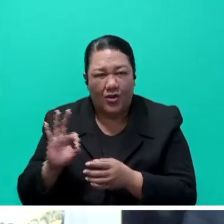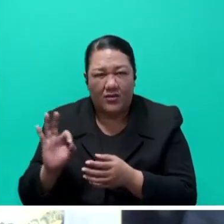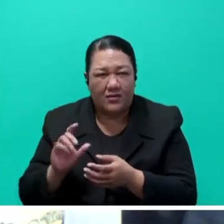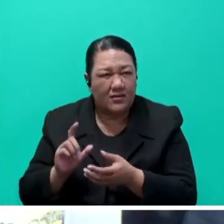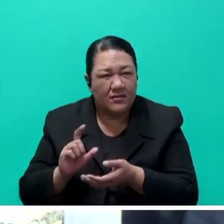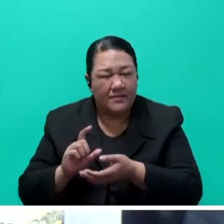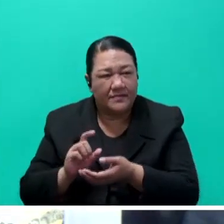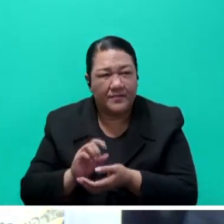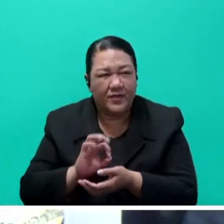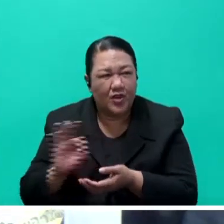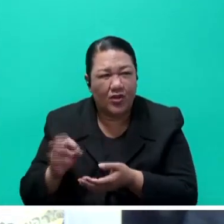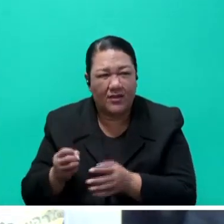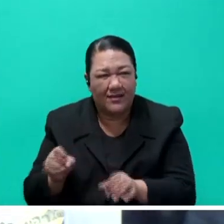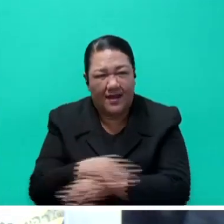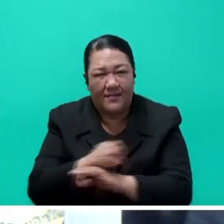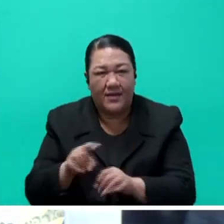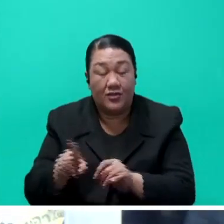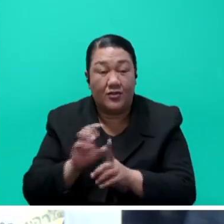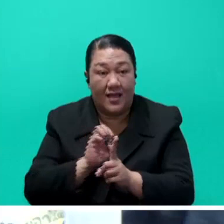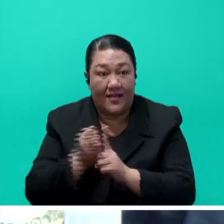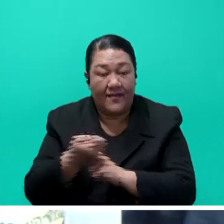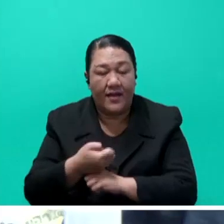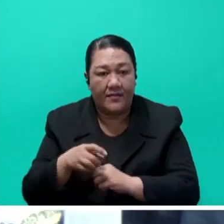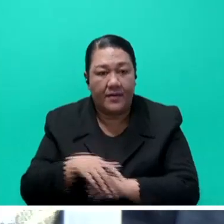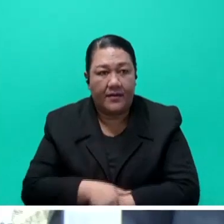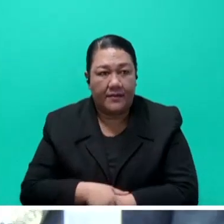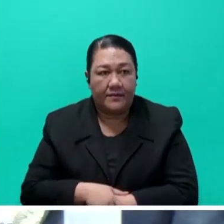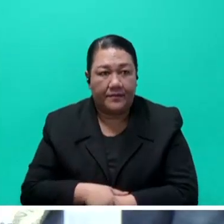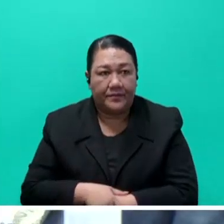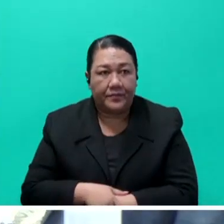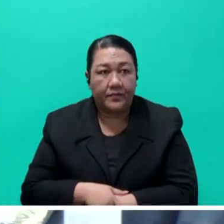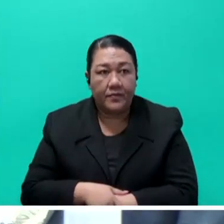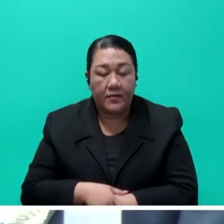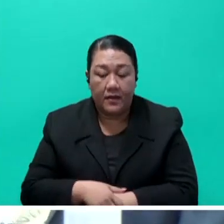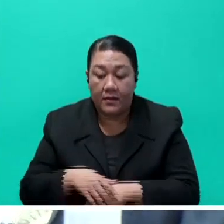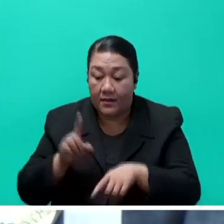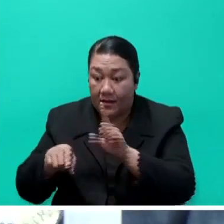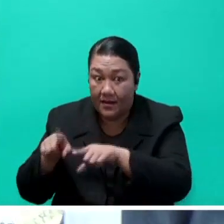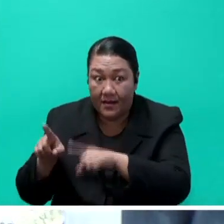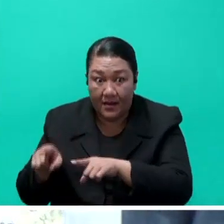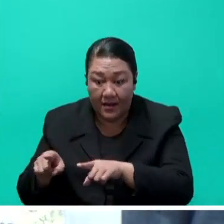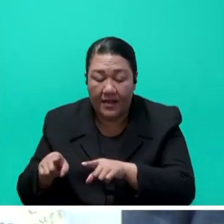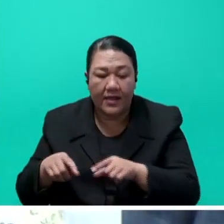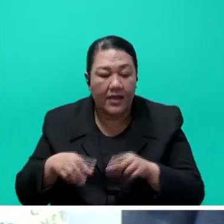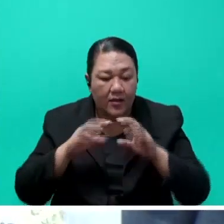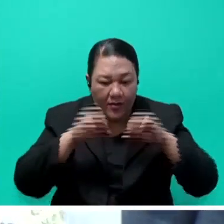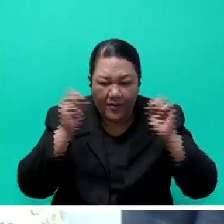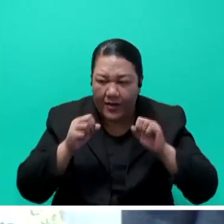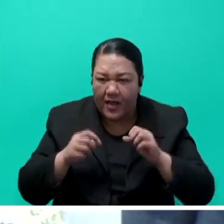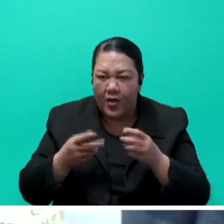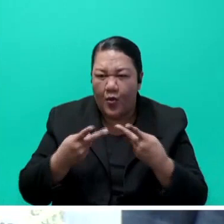well. Moreover, Mr. Speaker said, in actively exploring the various avenues to secure necessary funding